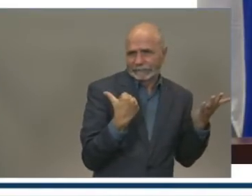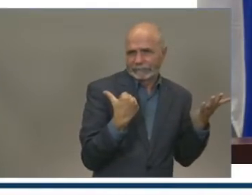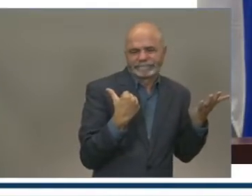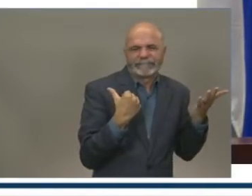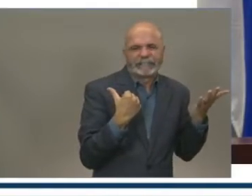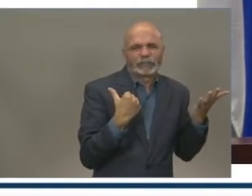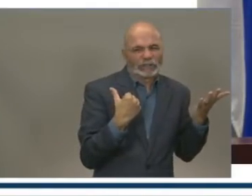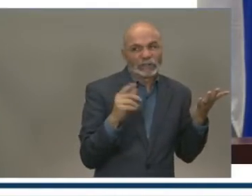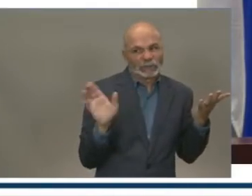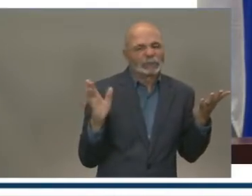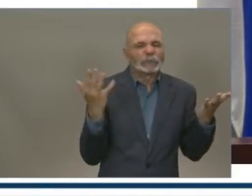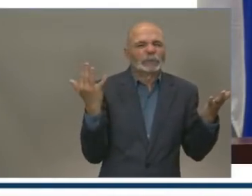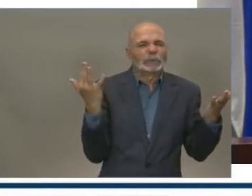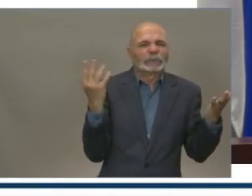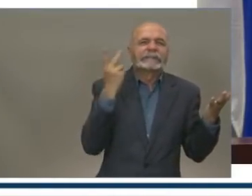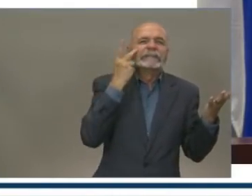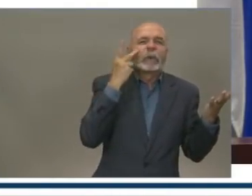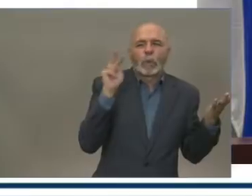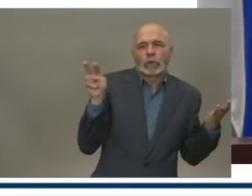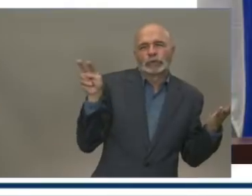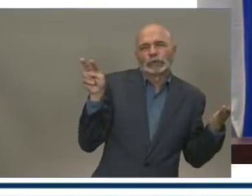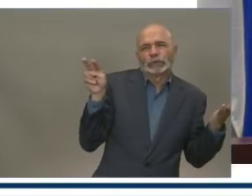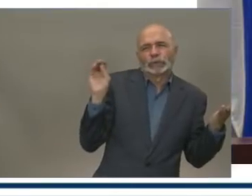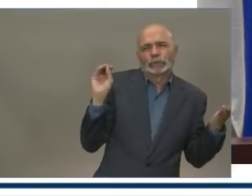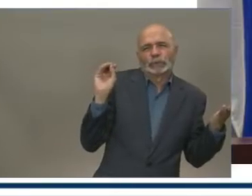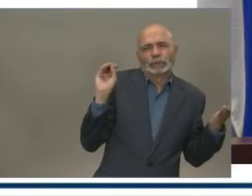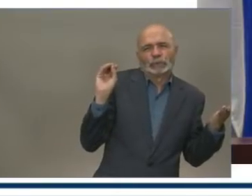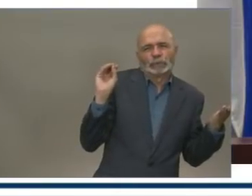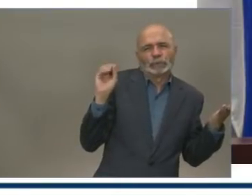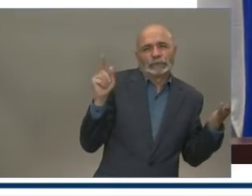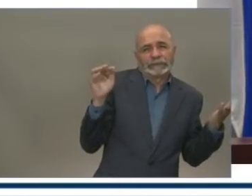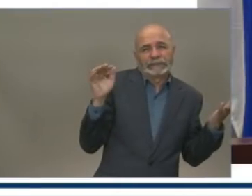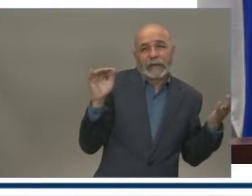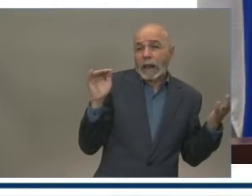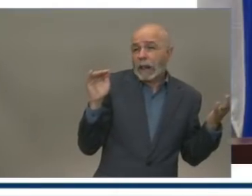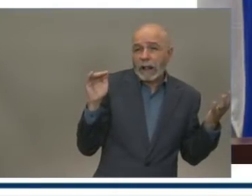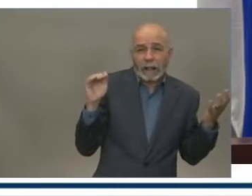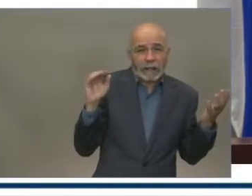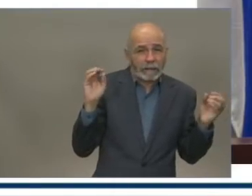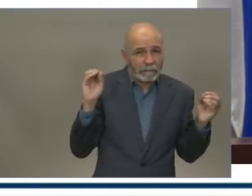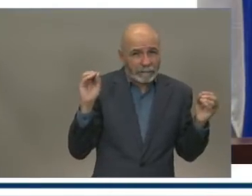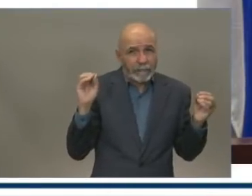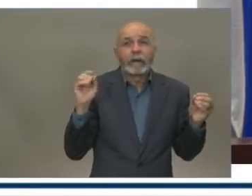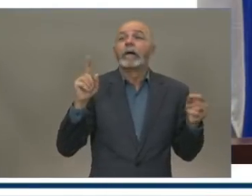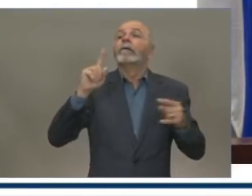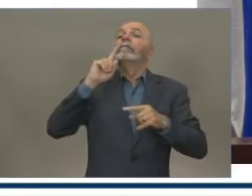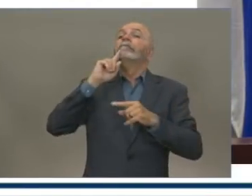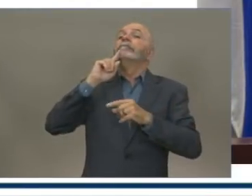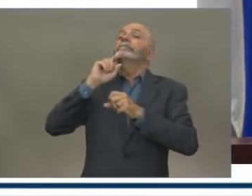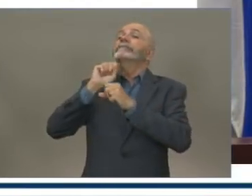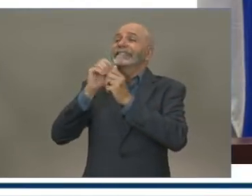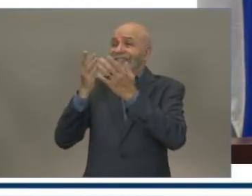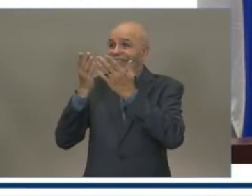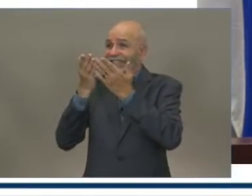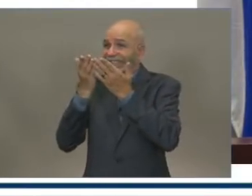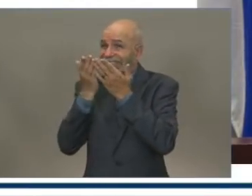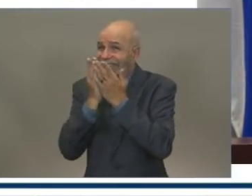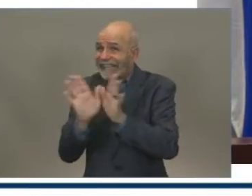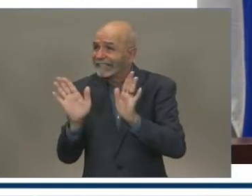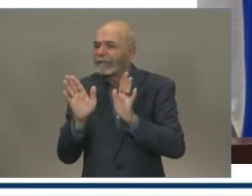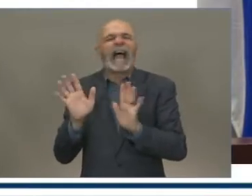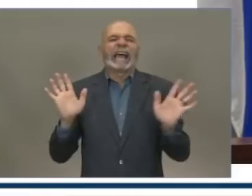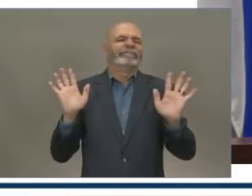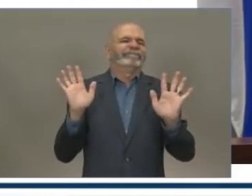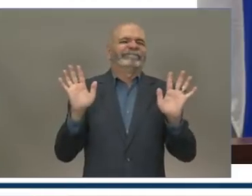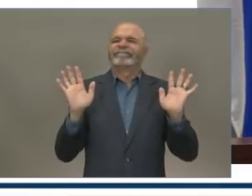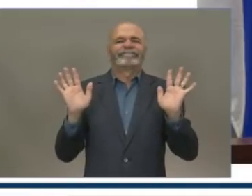yet. We need to continue to watch those schools carefully, and then on Sunday we had to make the decision that one of the